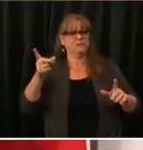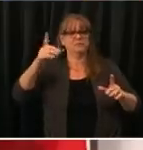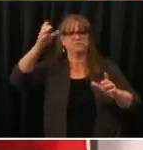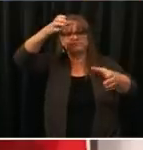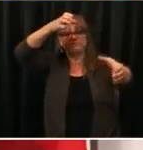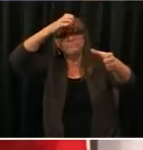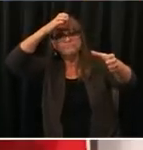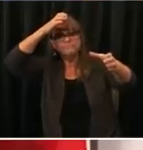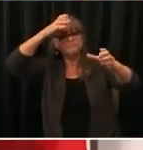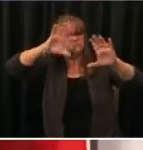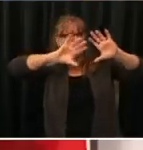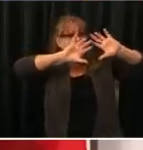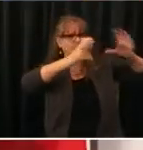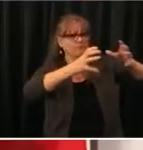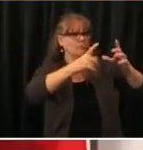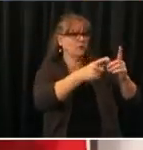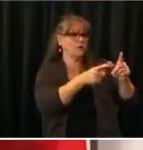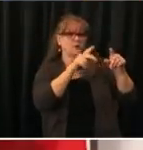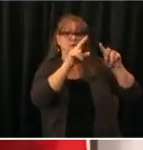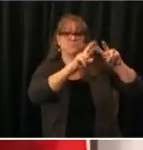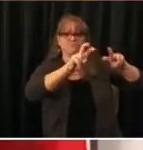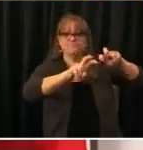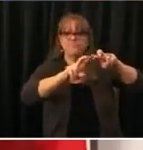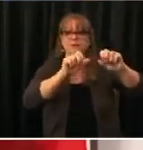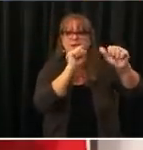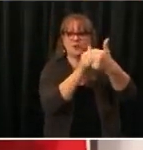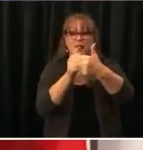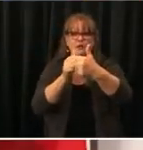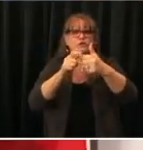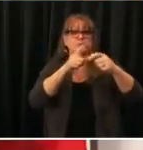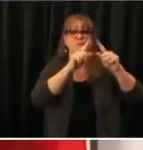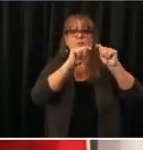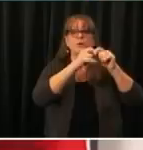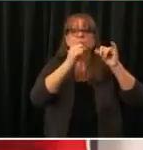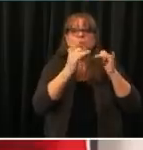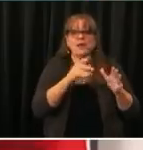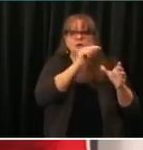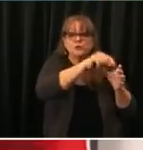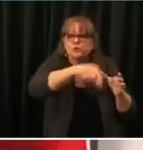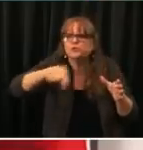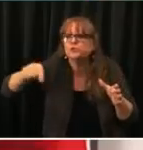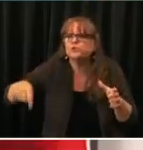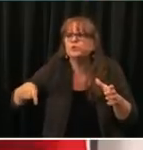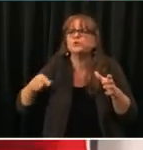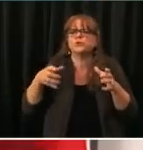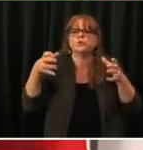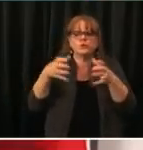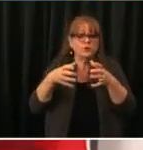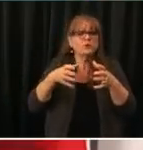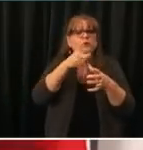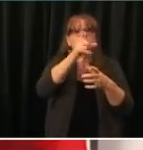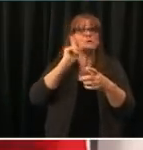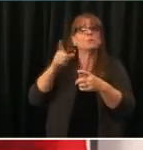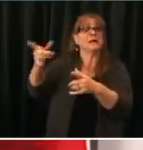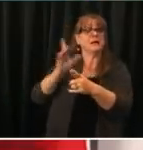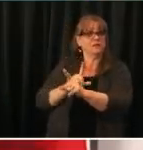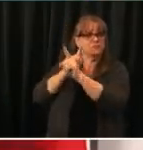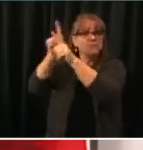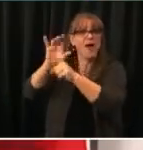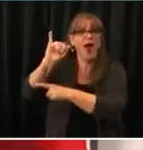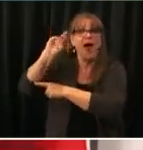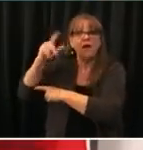He's run logistics for combat operations in Iraq, including ammunition and food for tens of thousands of soldiers. And he's been heading up